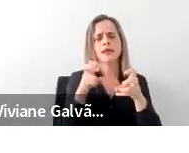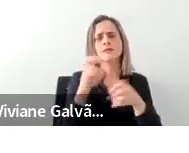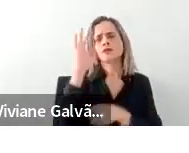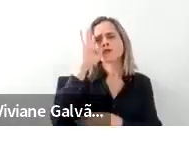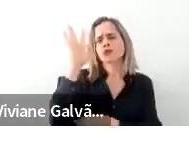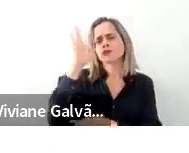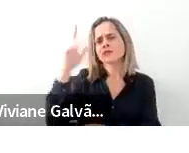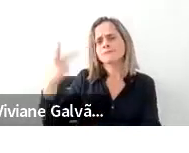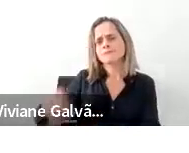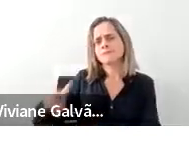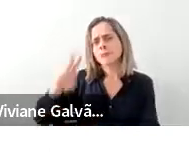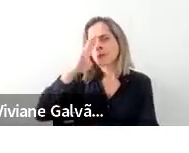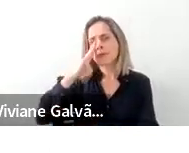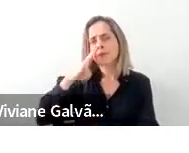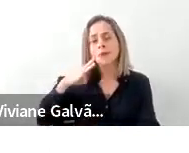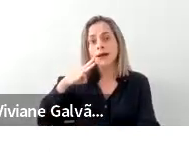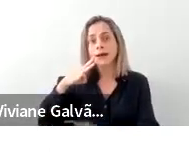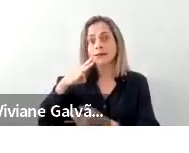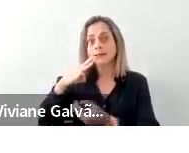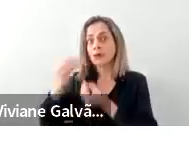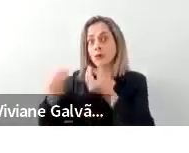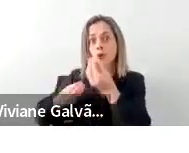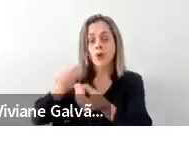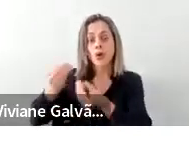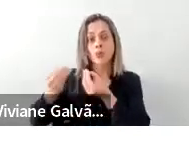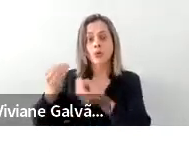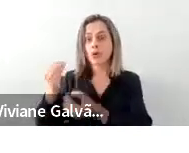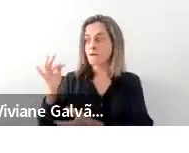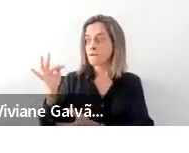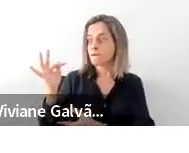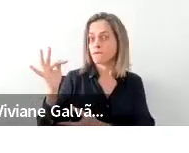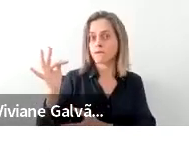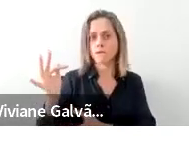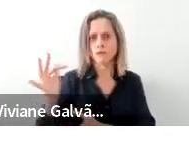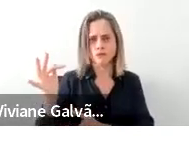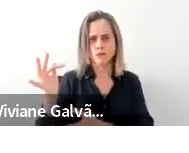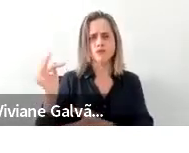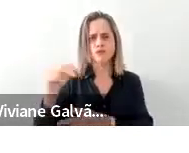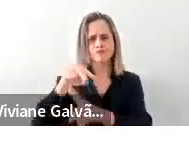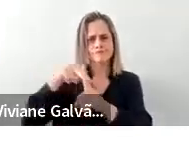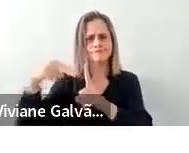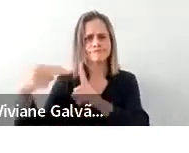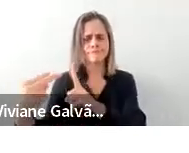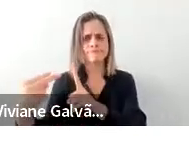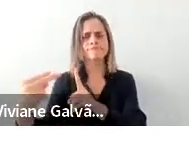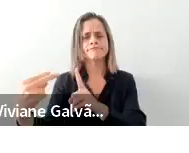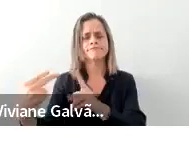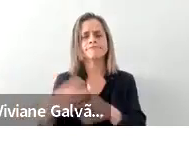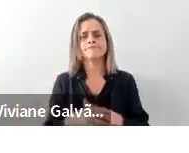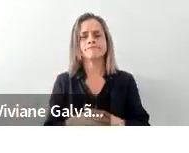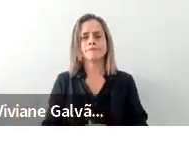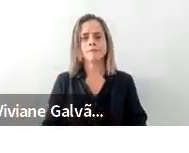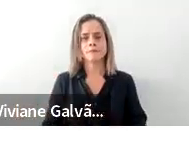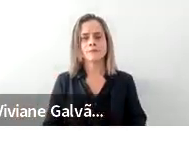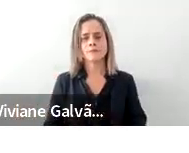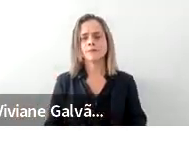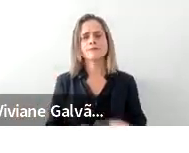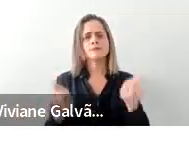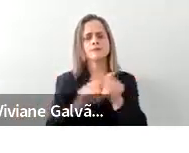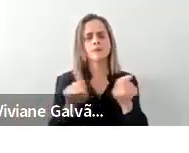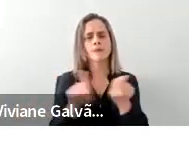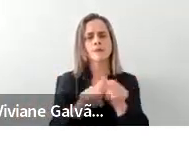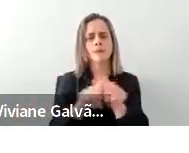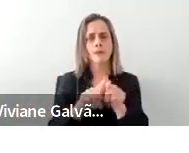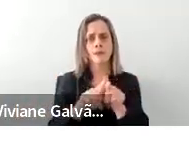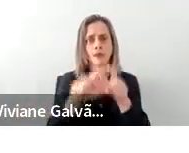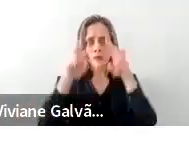humanity of the future and the psychology of the new human being that will be possible with the